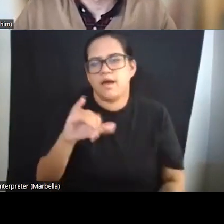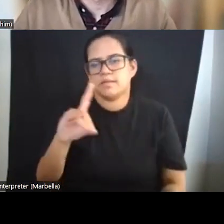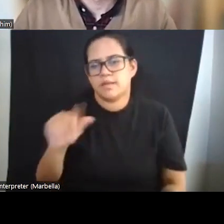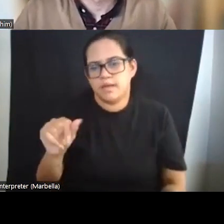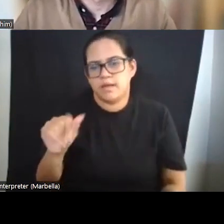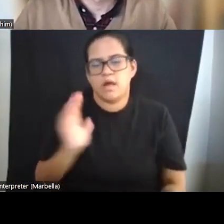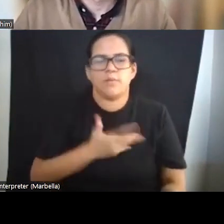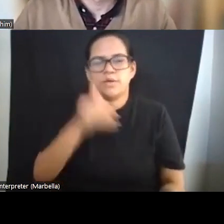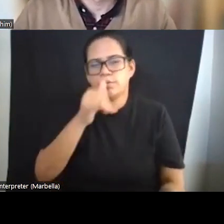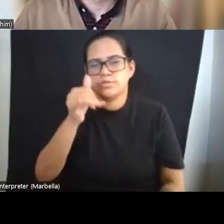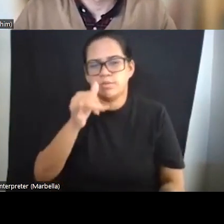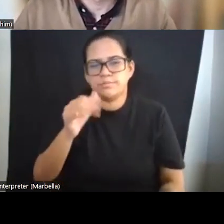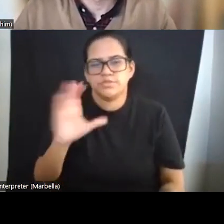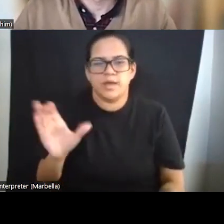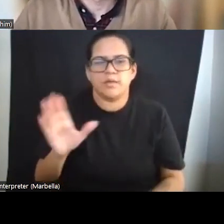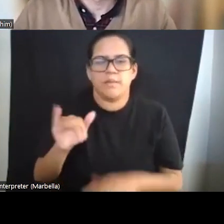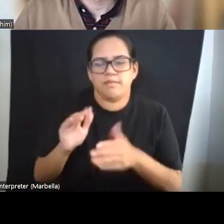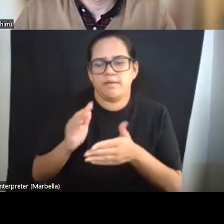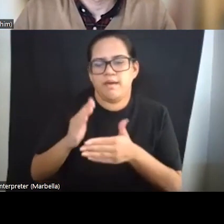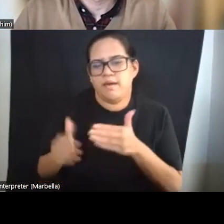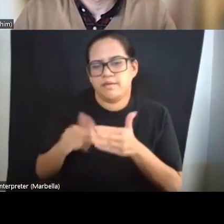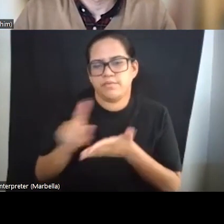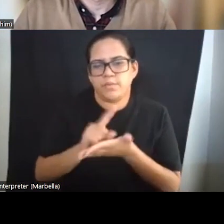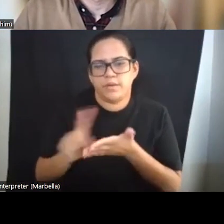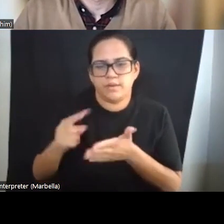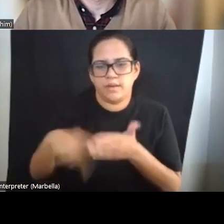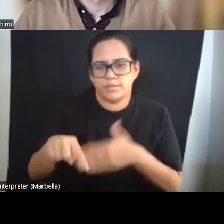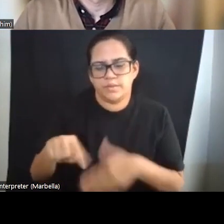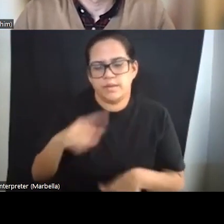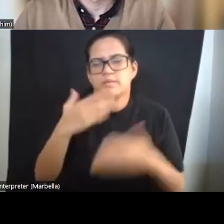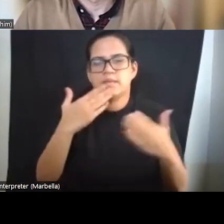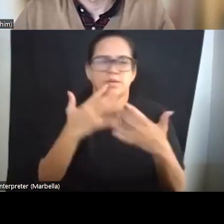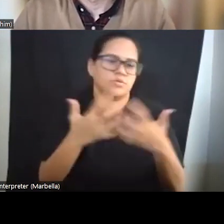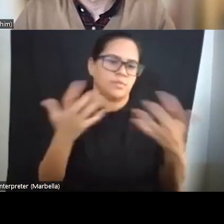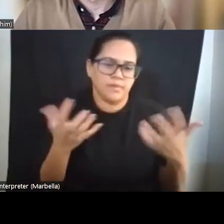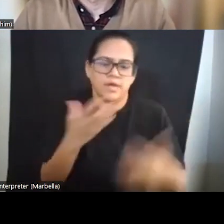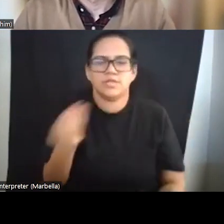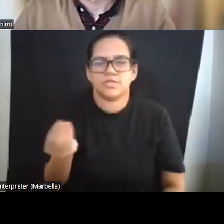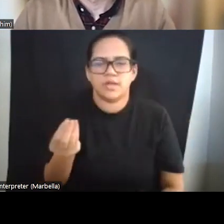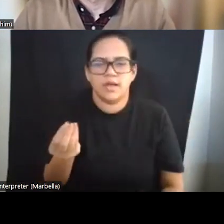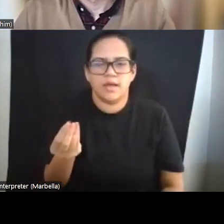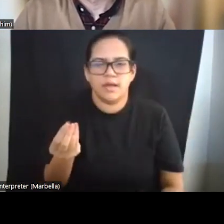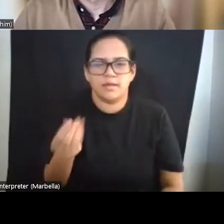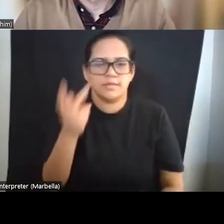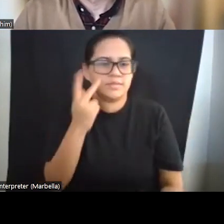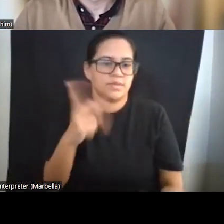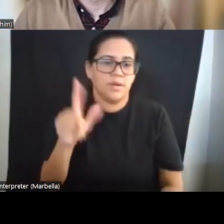our YouTube channel by the end of the week, next week. So thank you so much. And we'll see